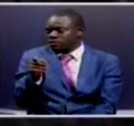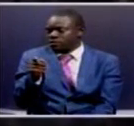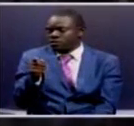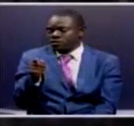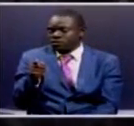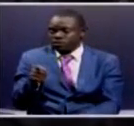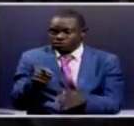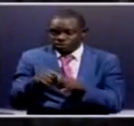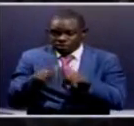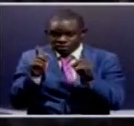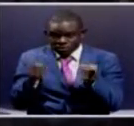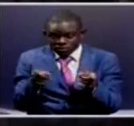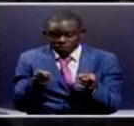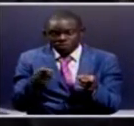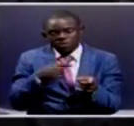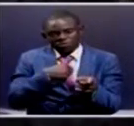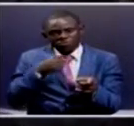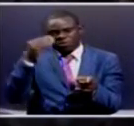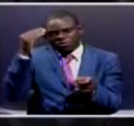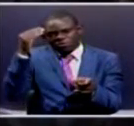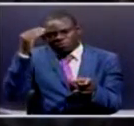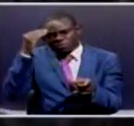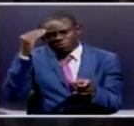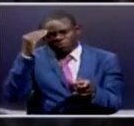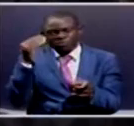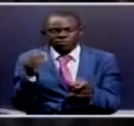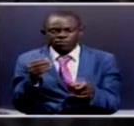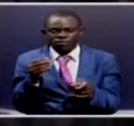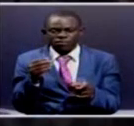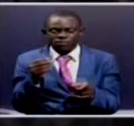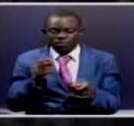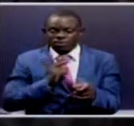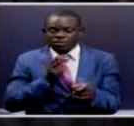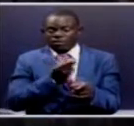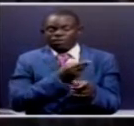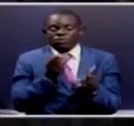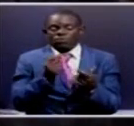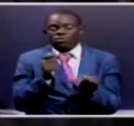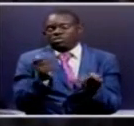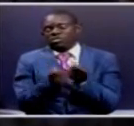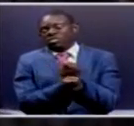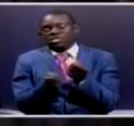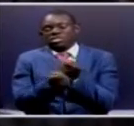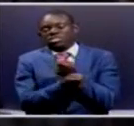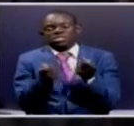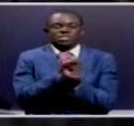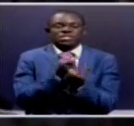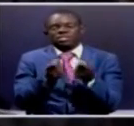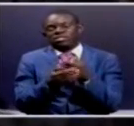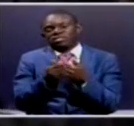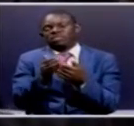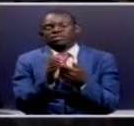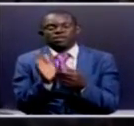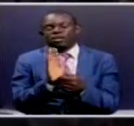try to shift goalposts along the way because you don't agree with this one. But that's not the point. The point is